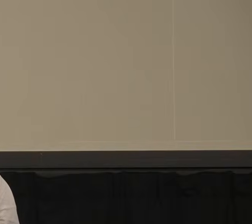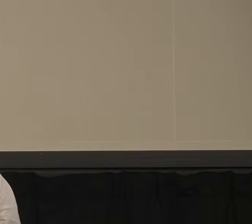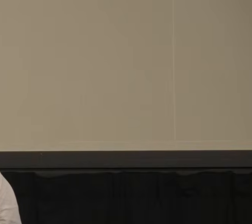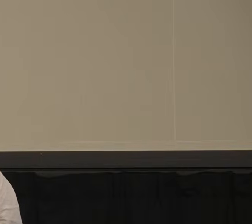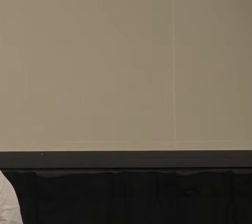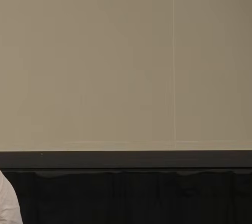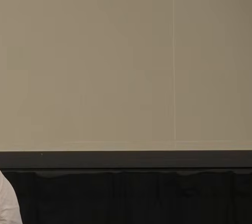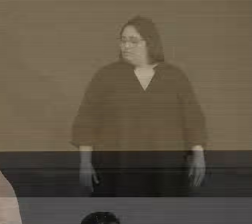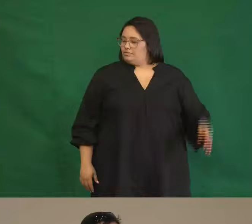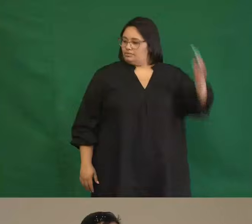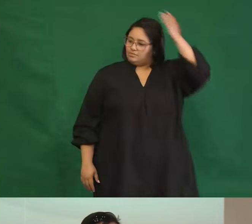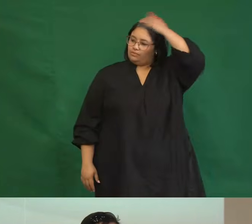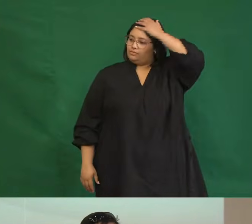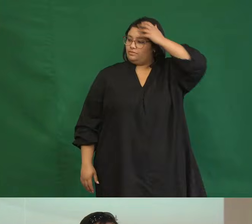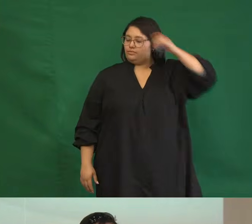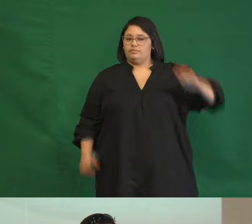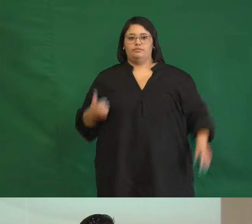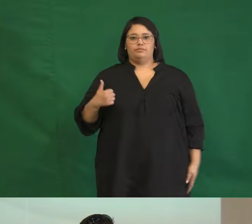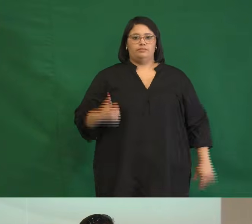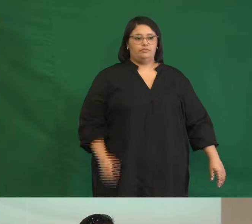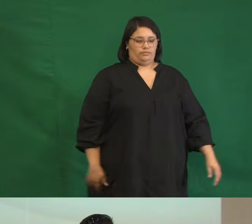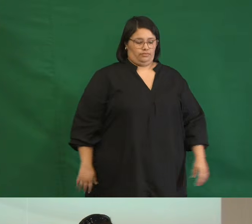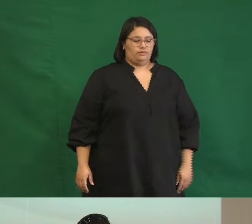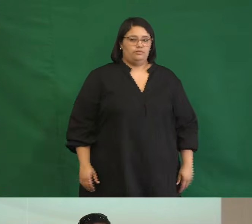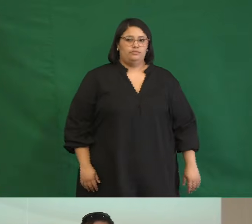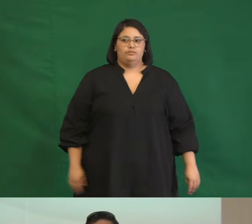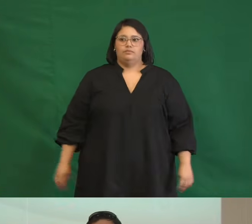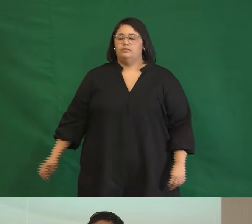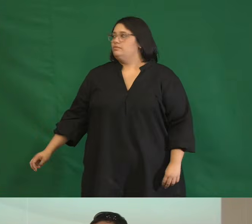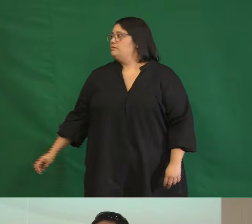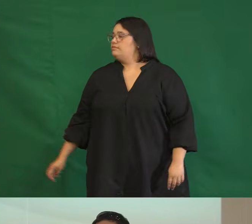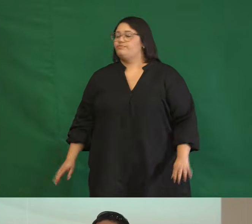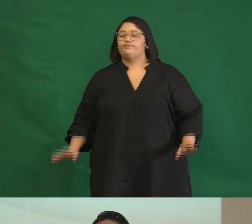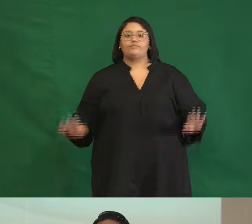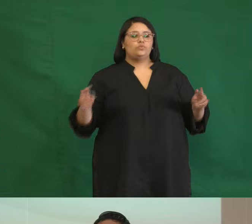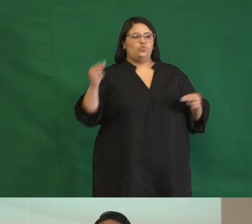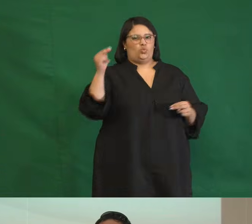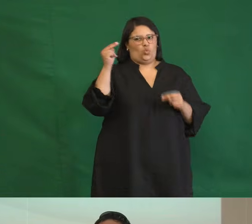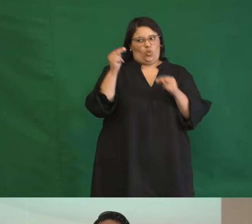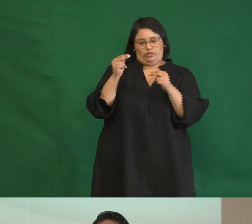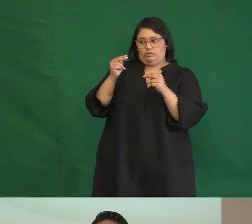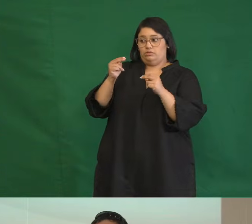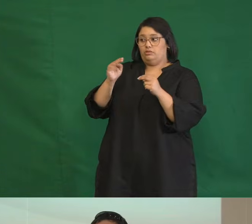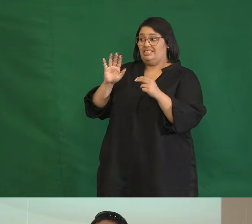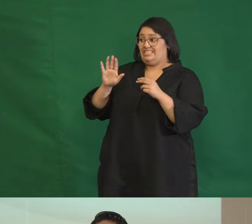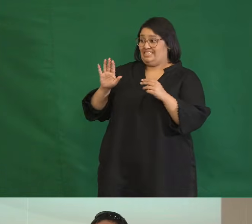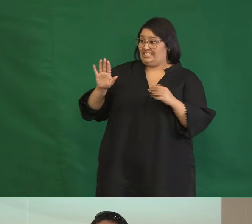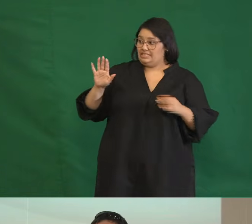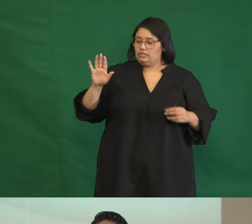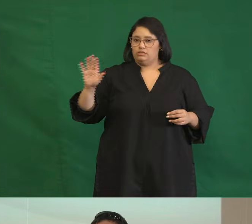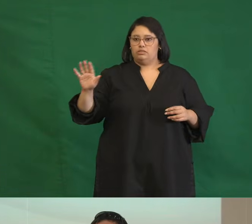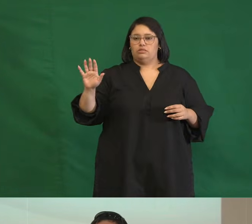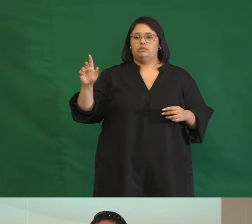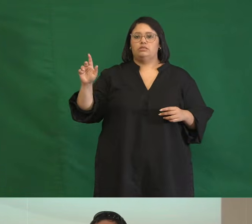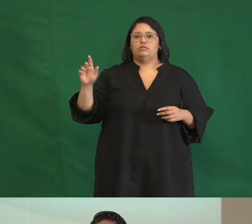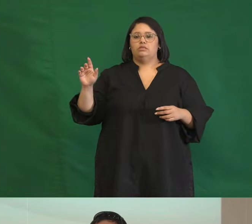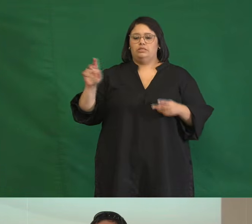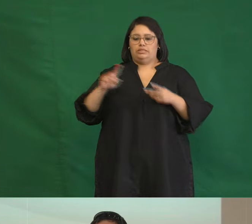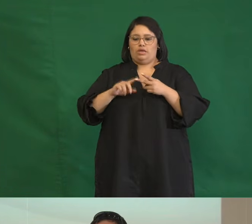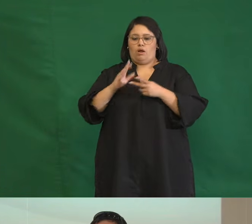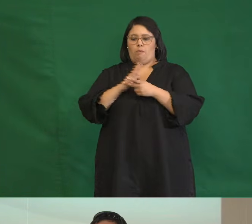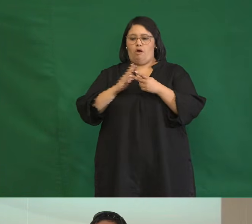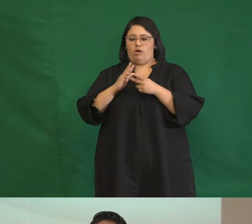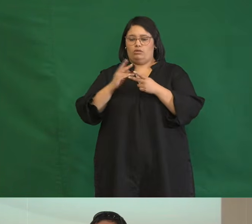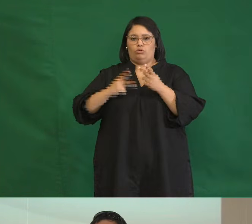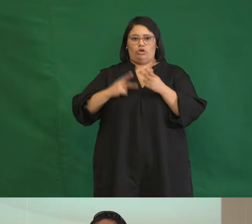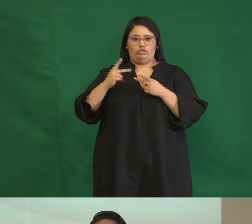We're just going to wait for the screen to change. There we go. Thank you. Yeah, very brief. That is essentially part of the second part of the project